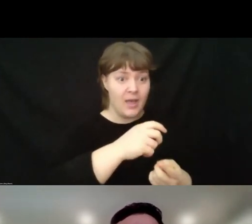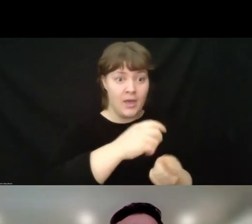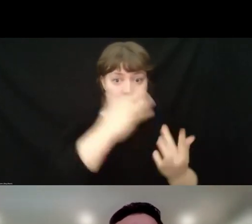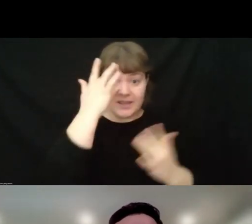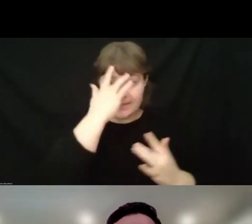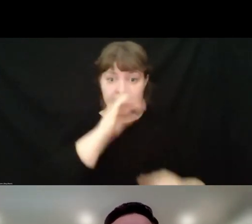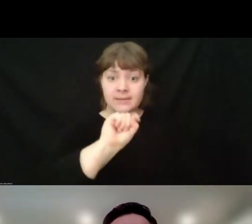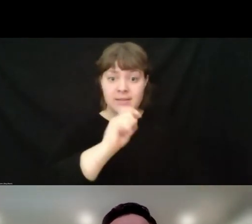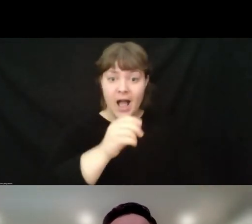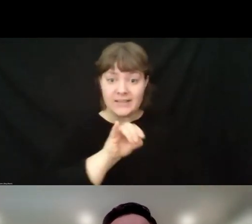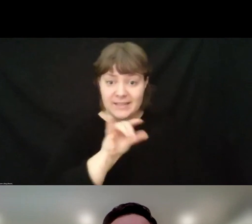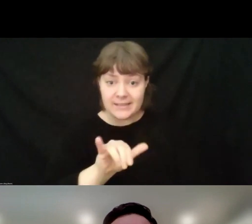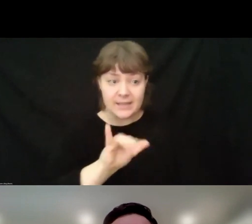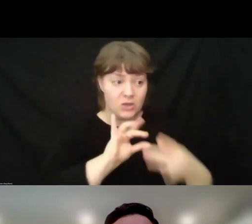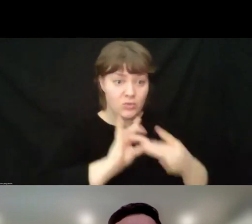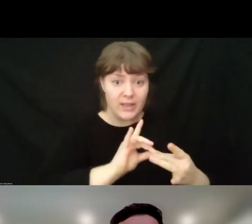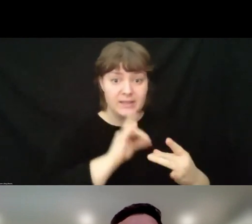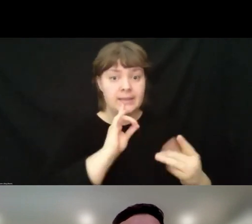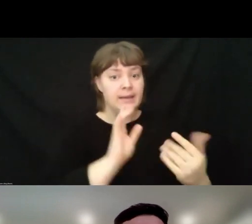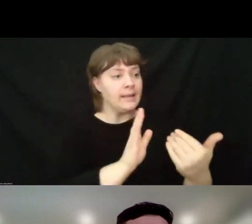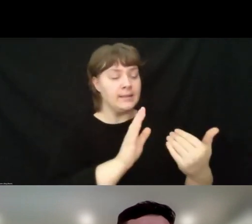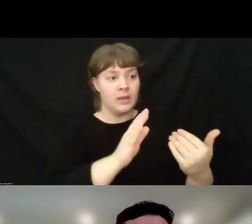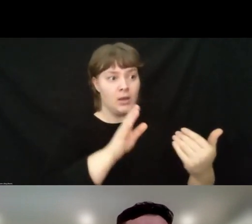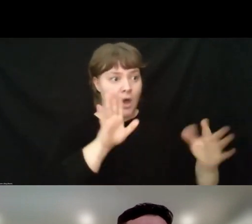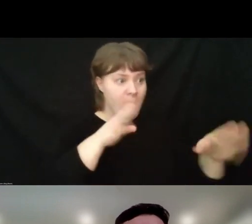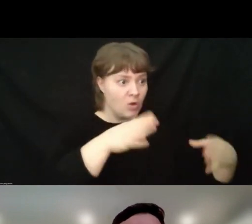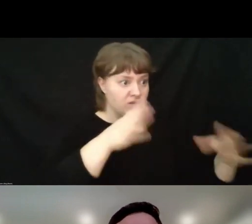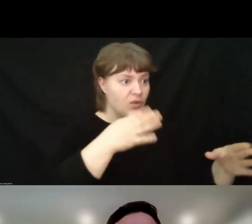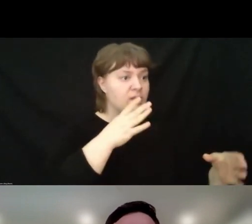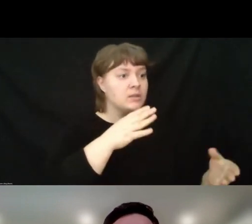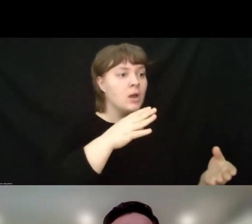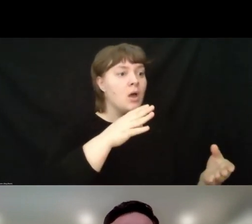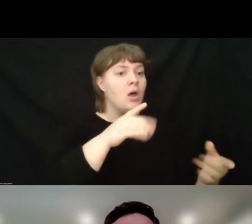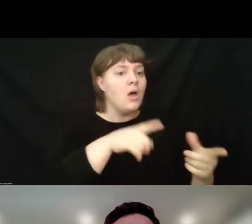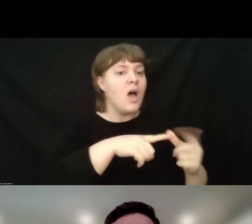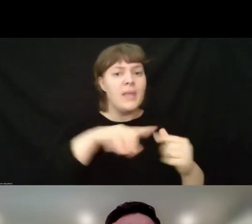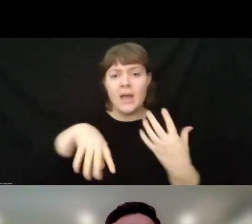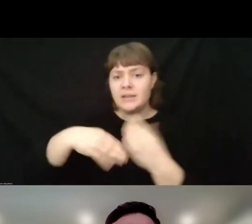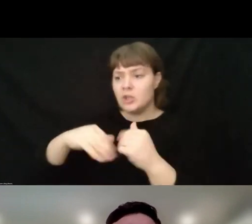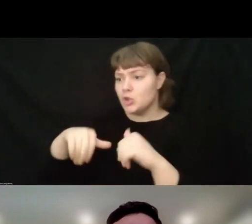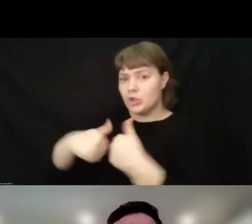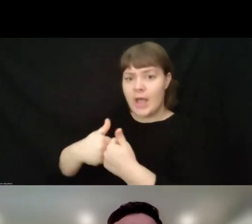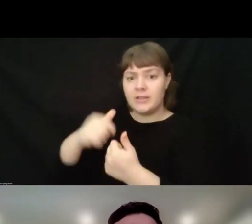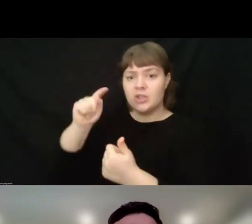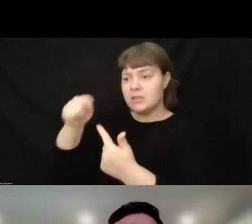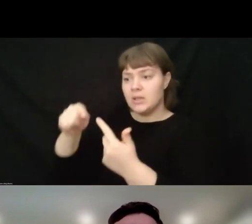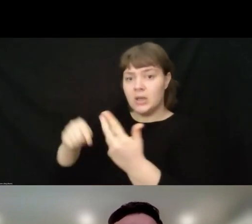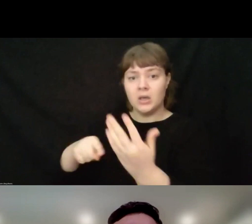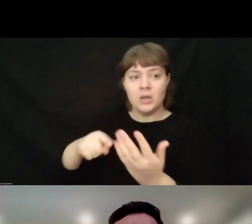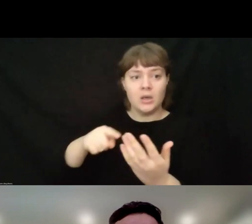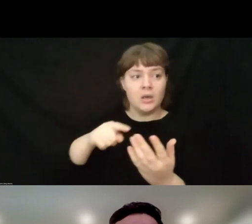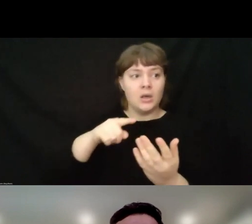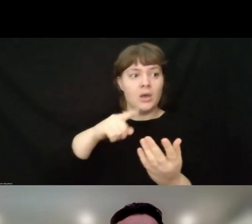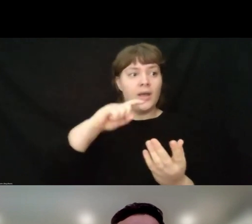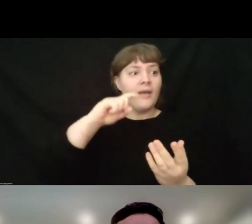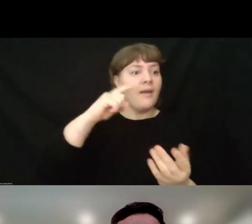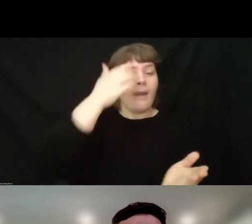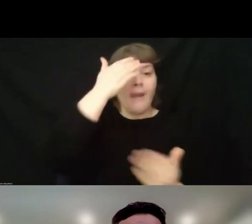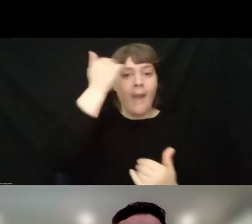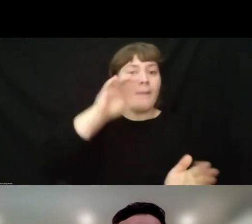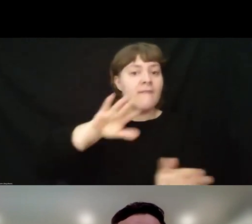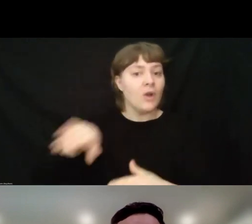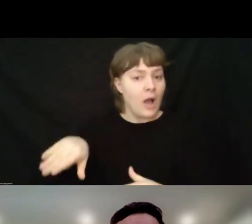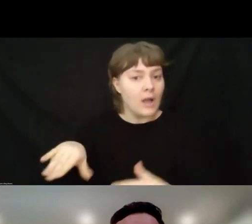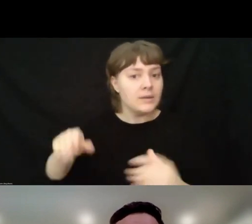that, and easy sometimes to set aside some of the additional challenges that are going on for our patients. And so